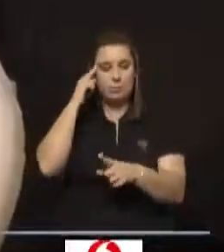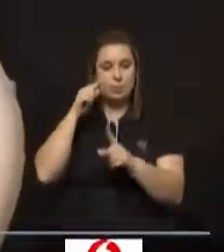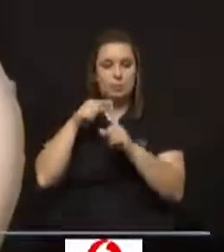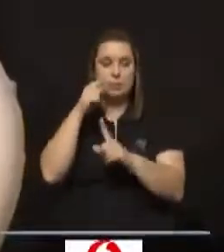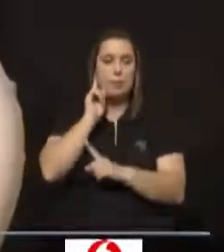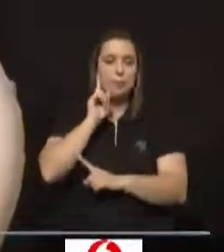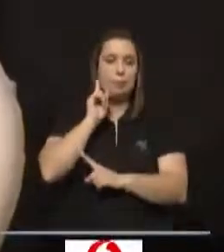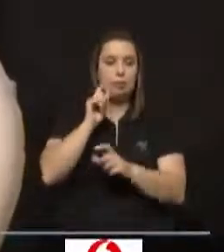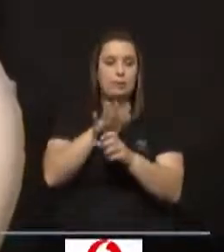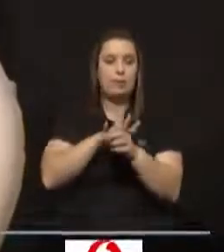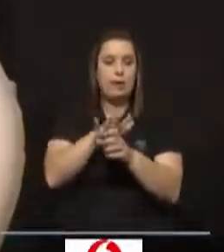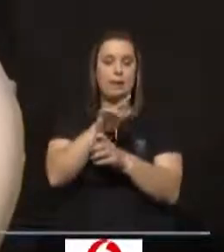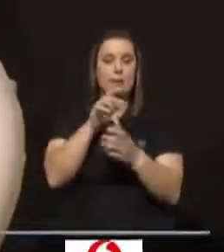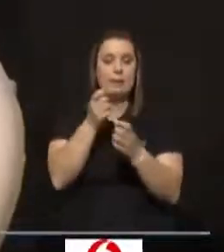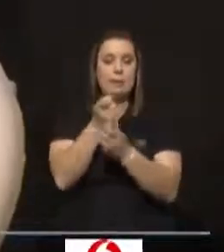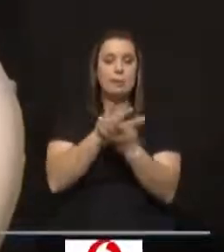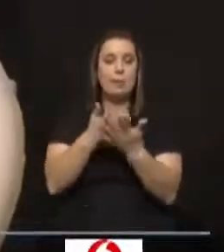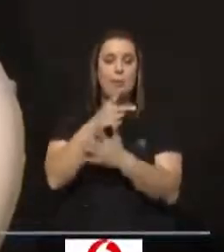so,